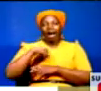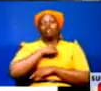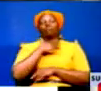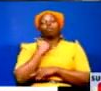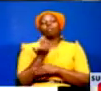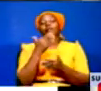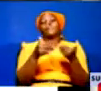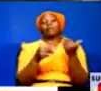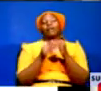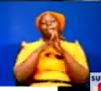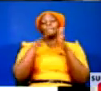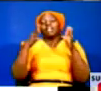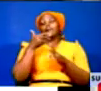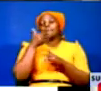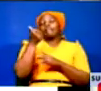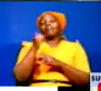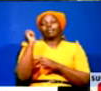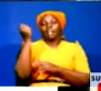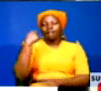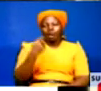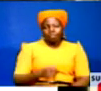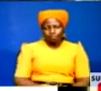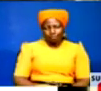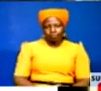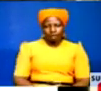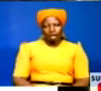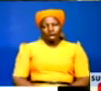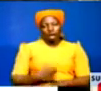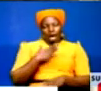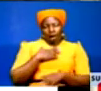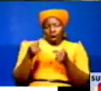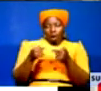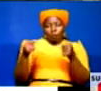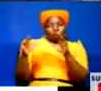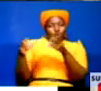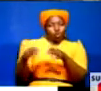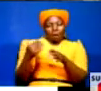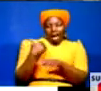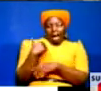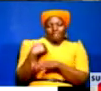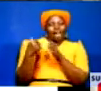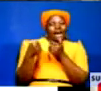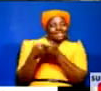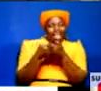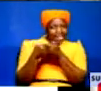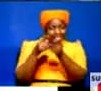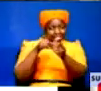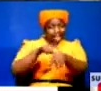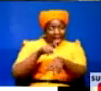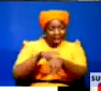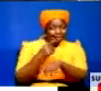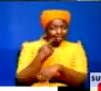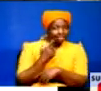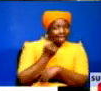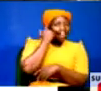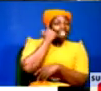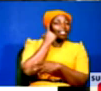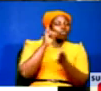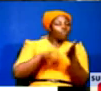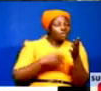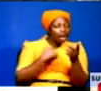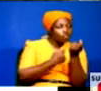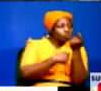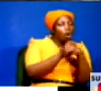Kenya. That our opponents are having a headache when they realize that what they sold can never be